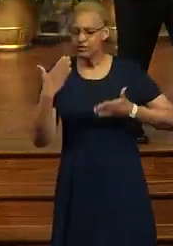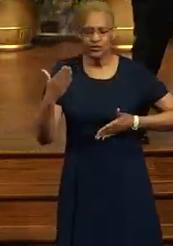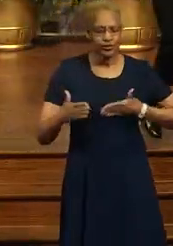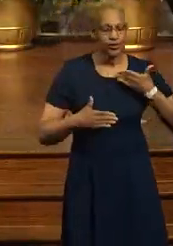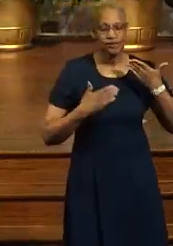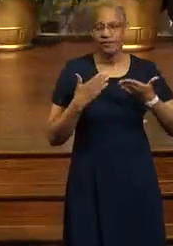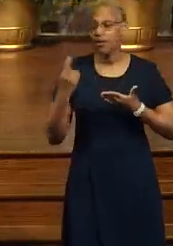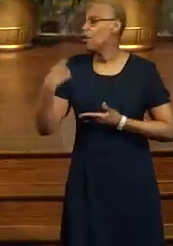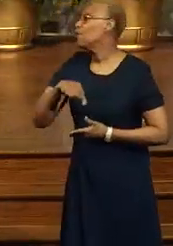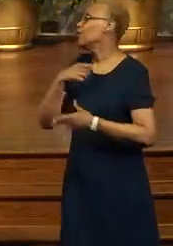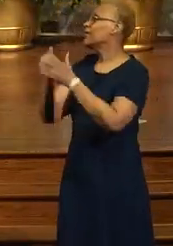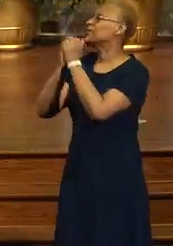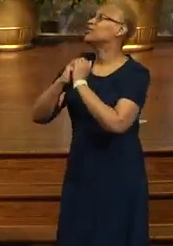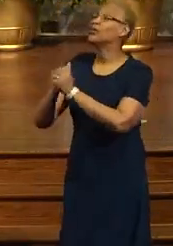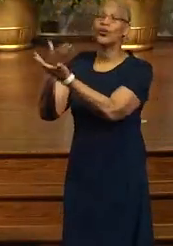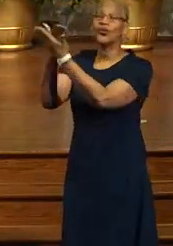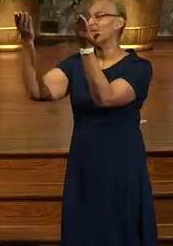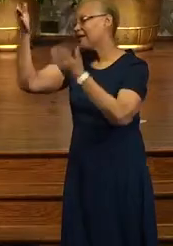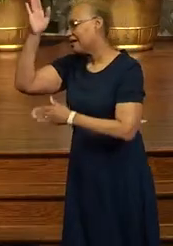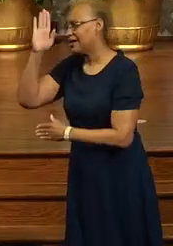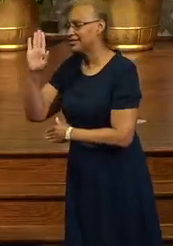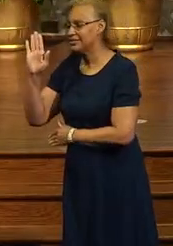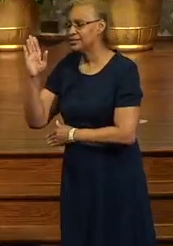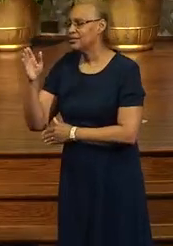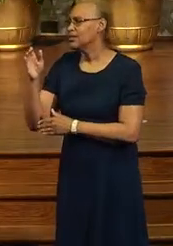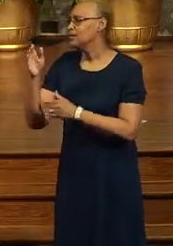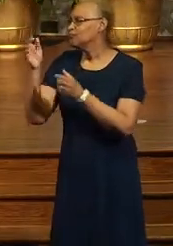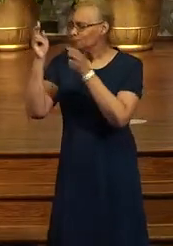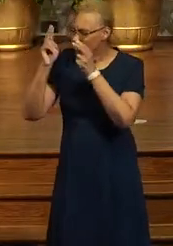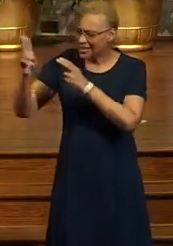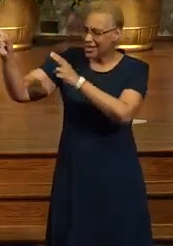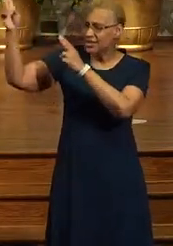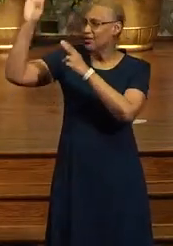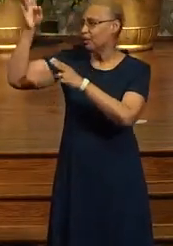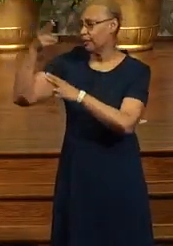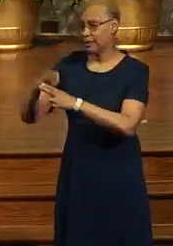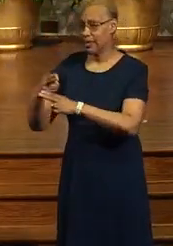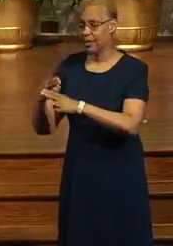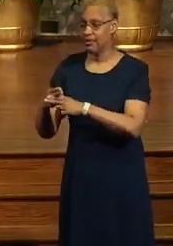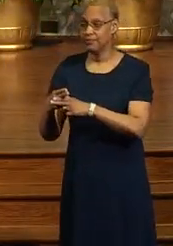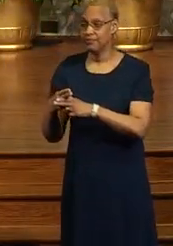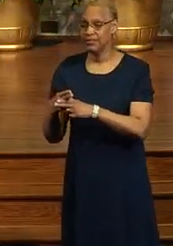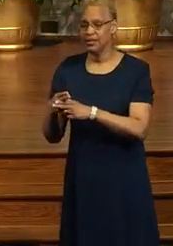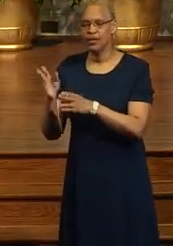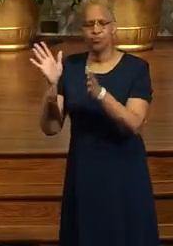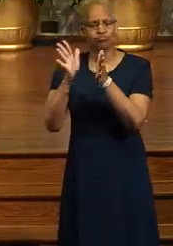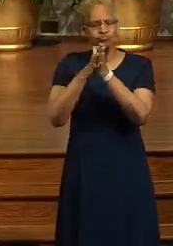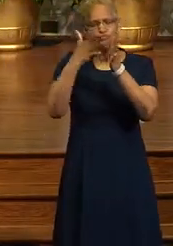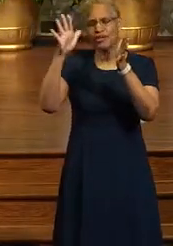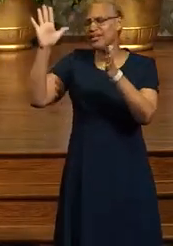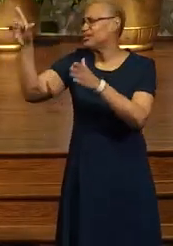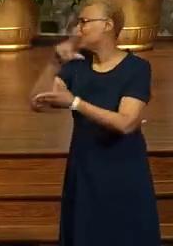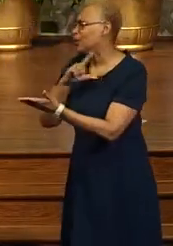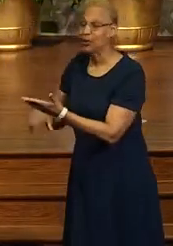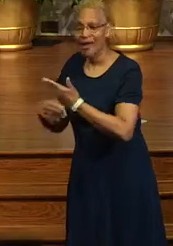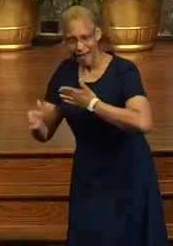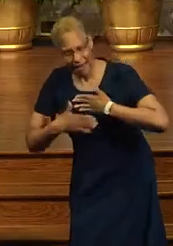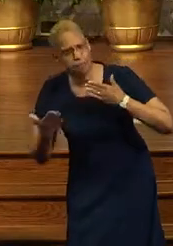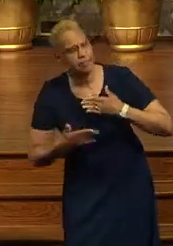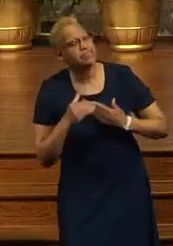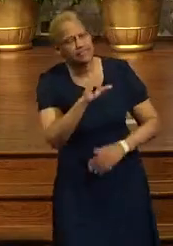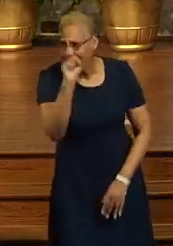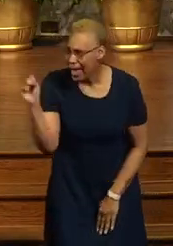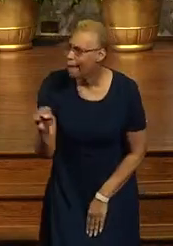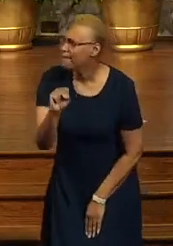joyful. We adore thee, God. We bless your name, God. We just want to praise you, Lord. Happy Sabbath,